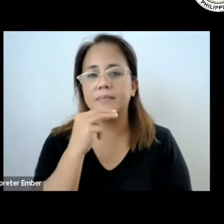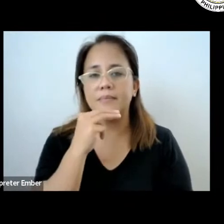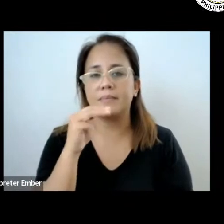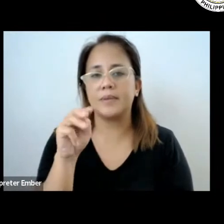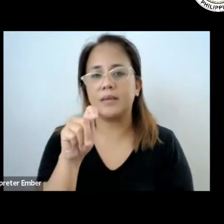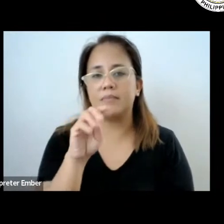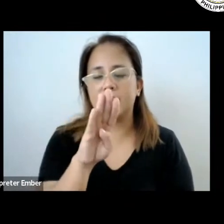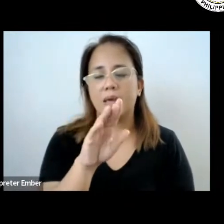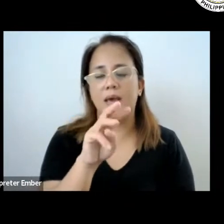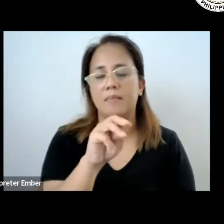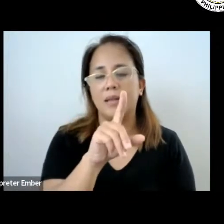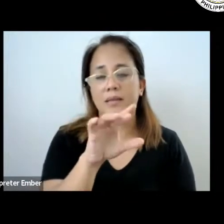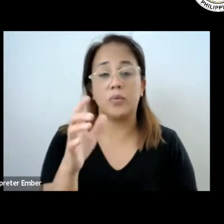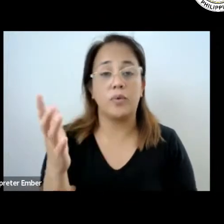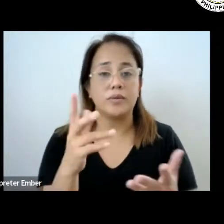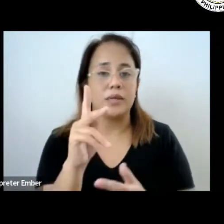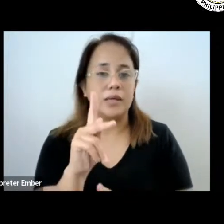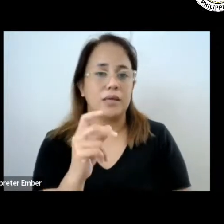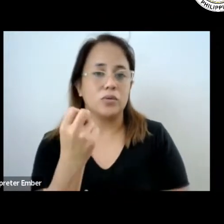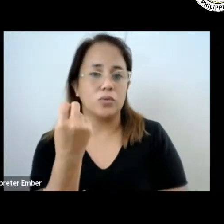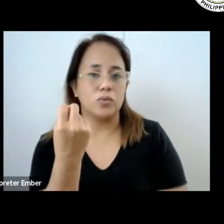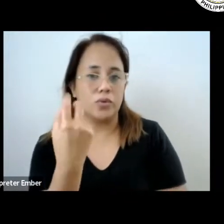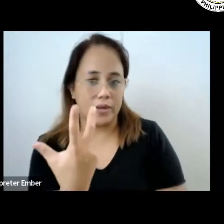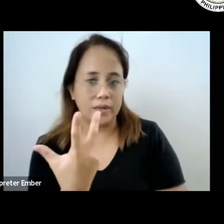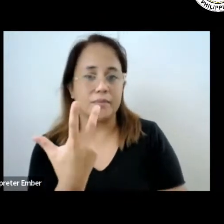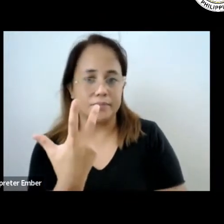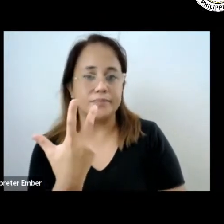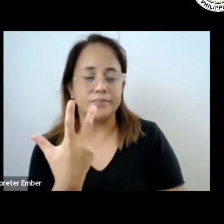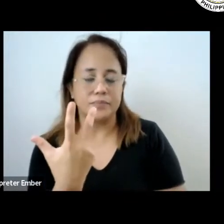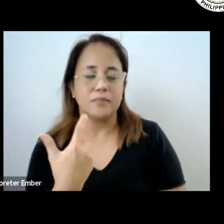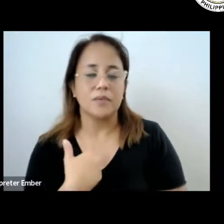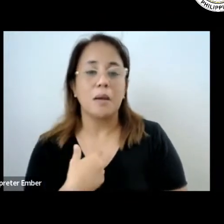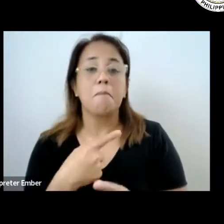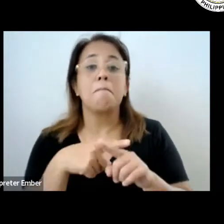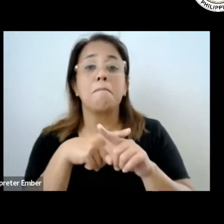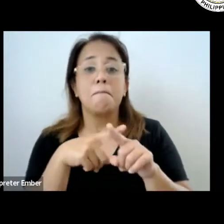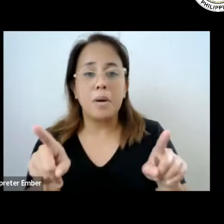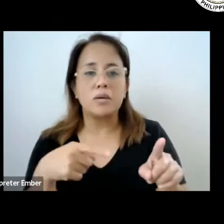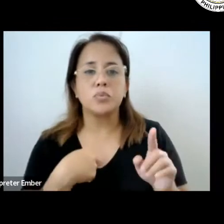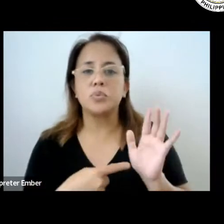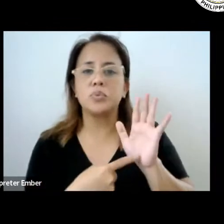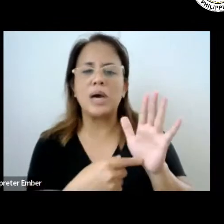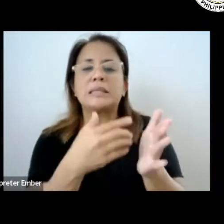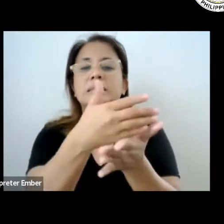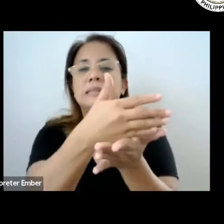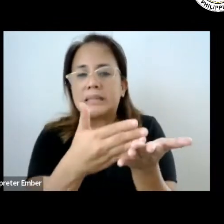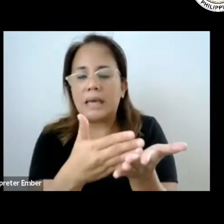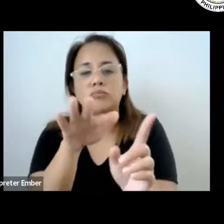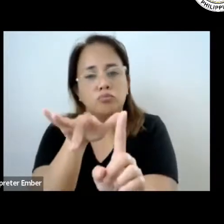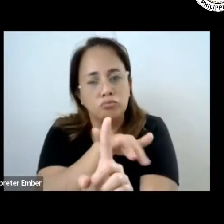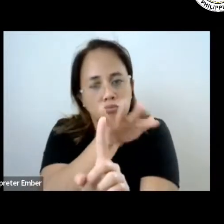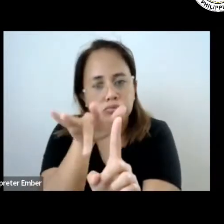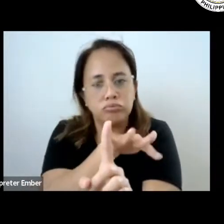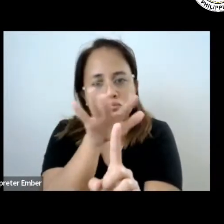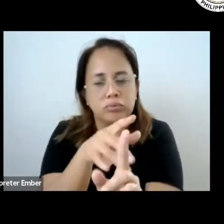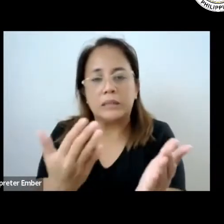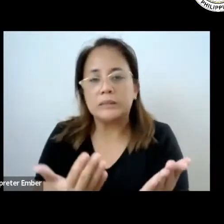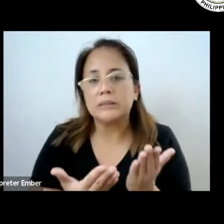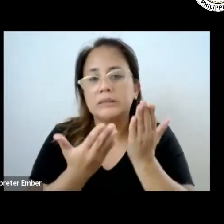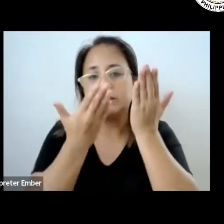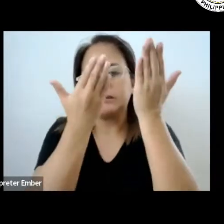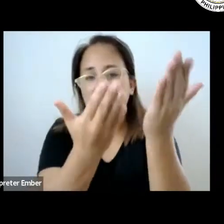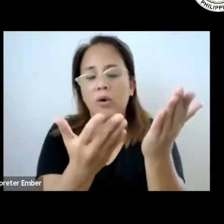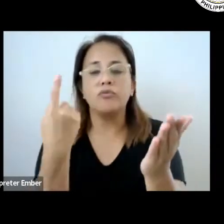in K-12, K-3. However, may we present some observations and recommendations